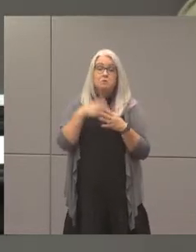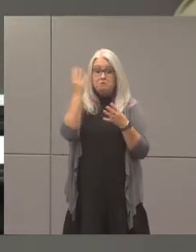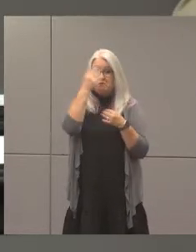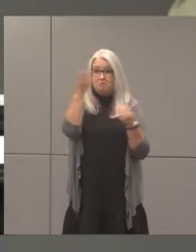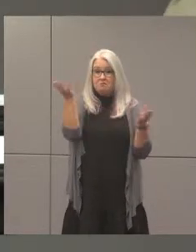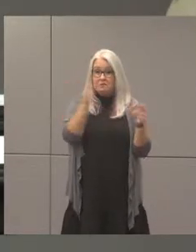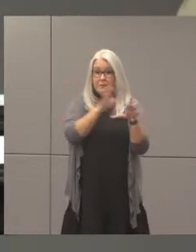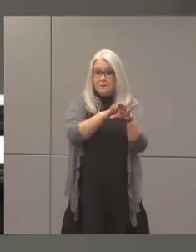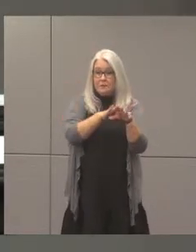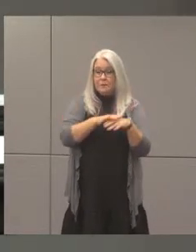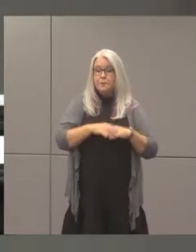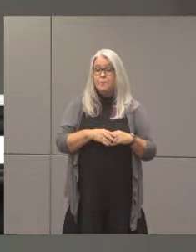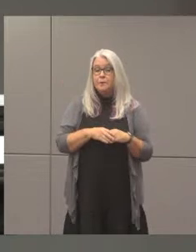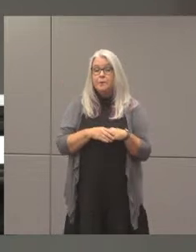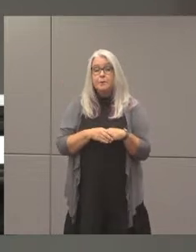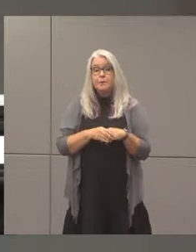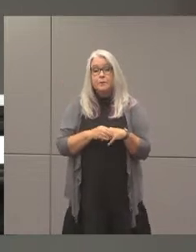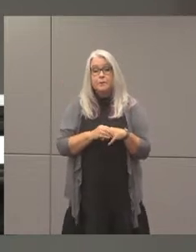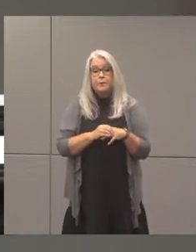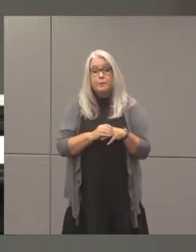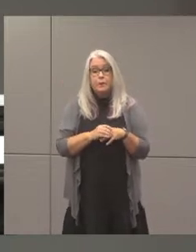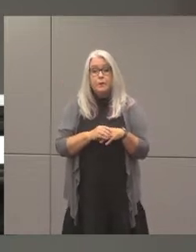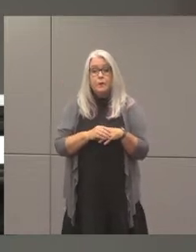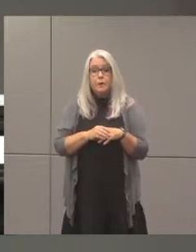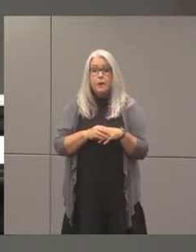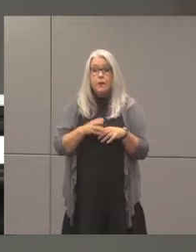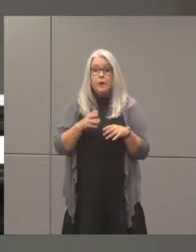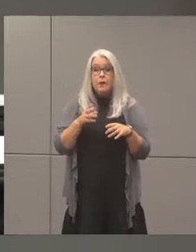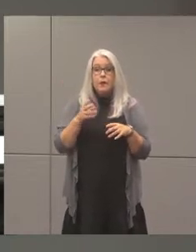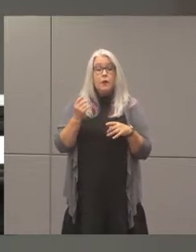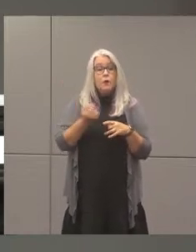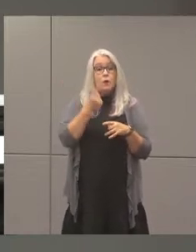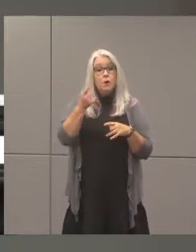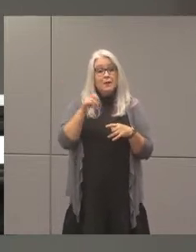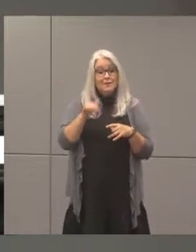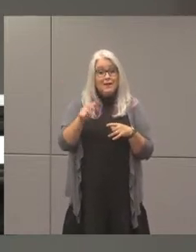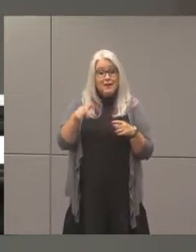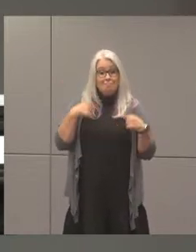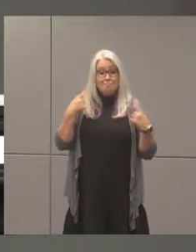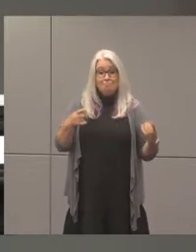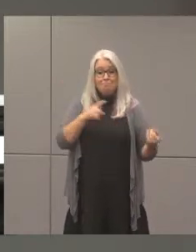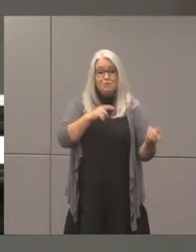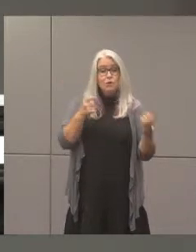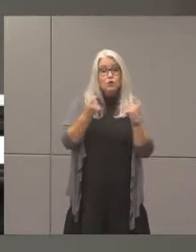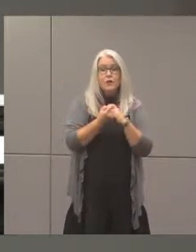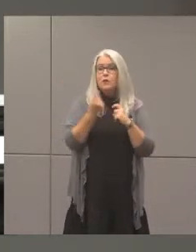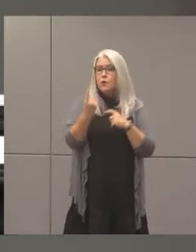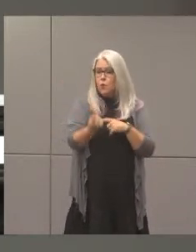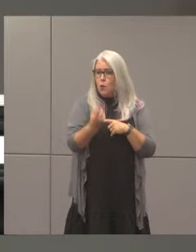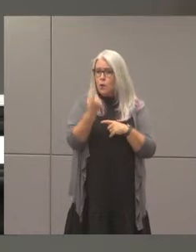aware, the ones that have been changed, the